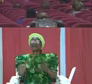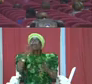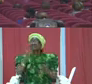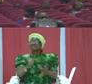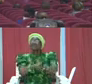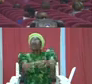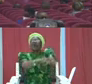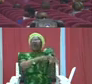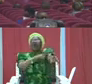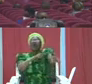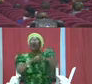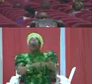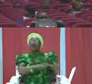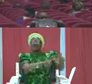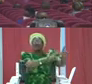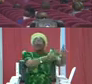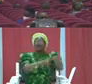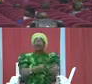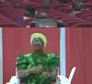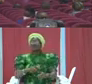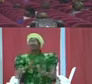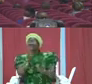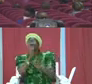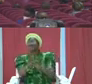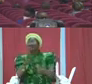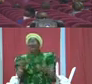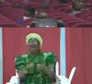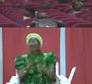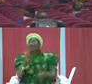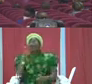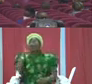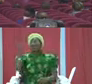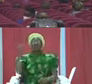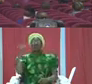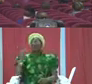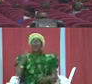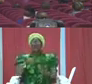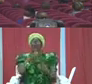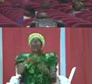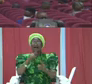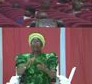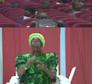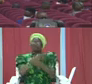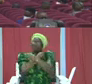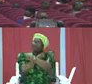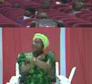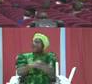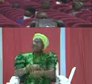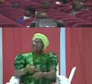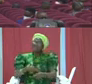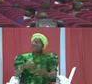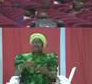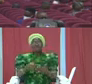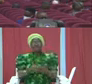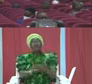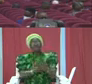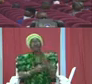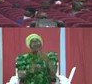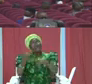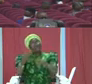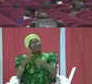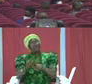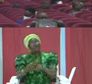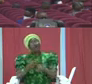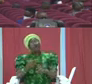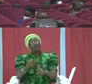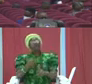Then just as he was about to begin to rest, news came from Jezebel, "I'm